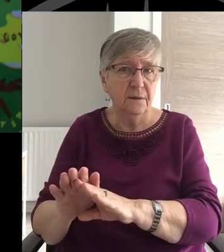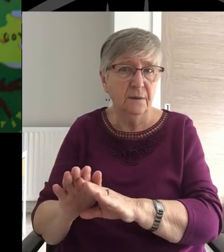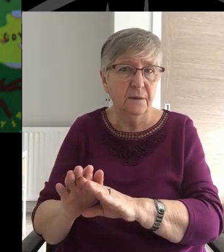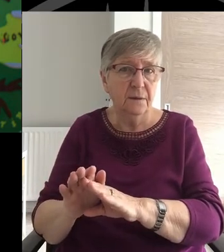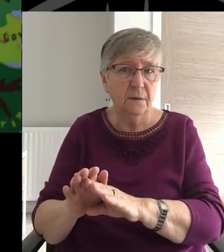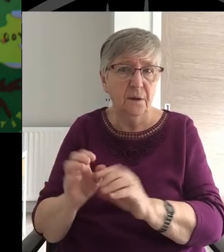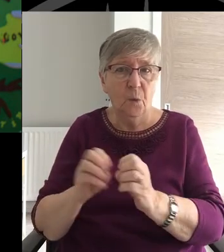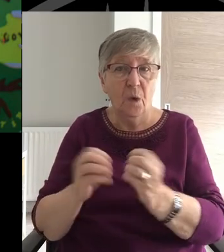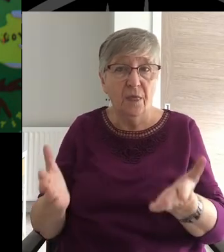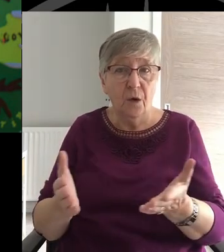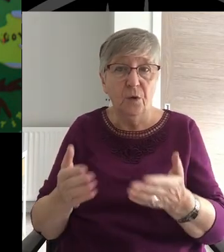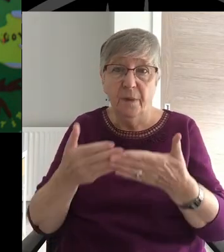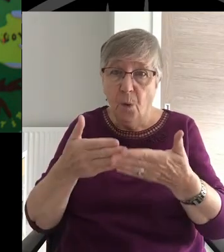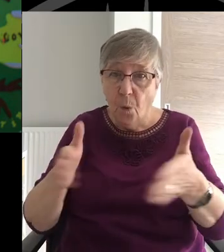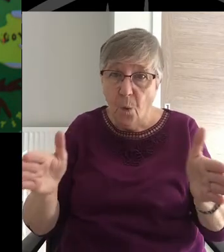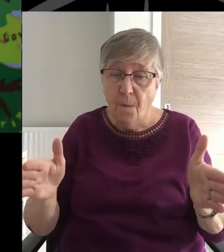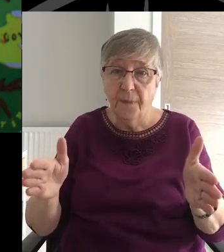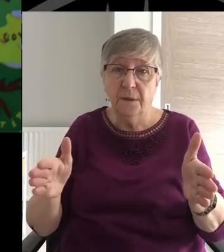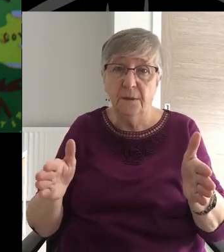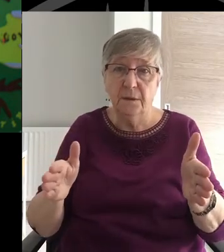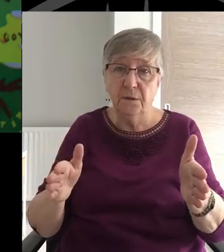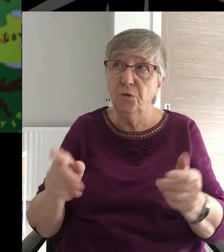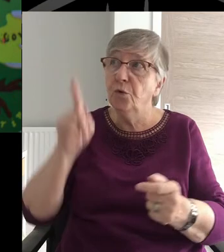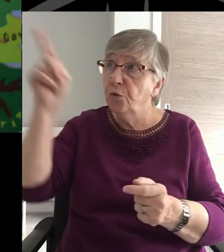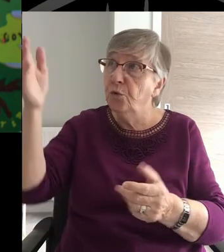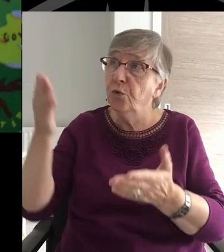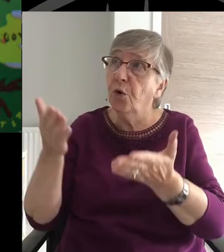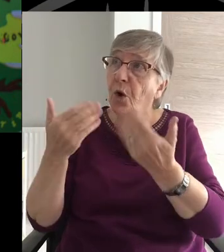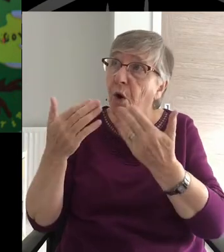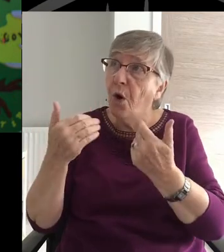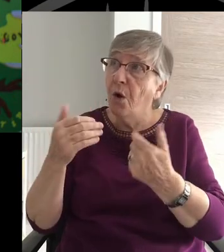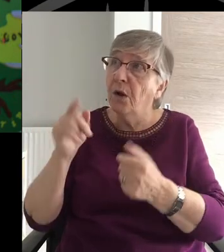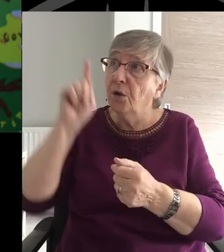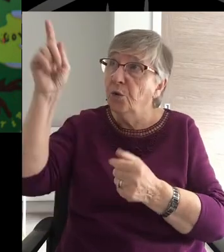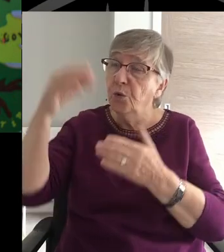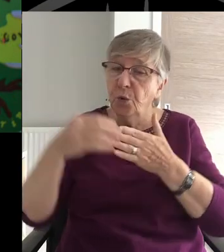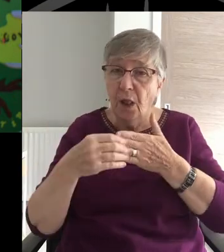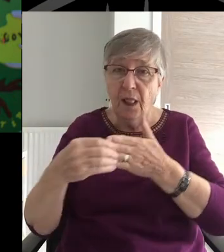And without being open to your call and your leading.